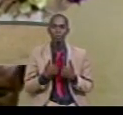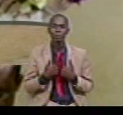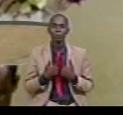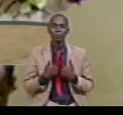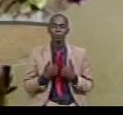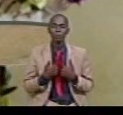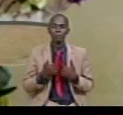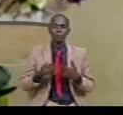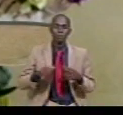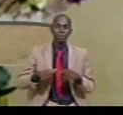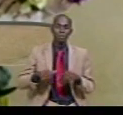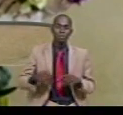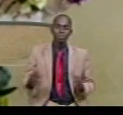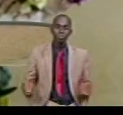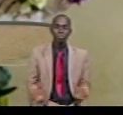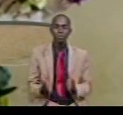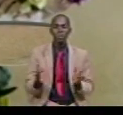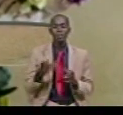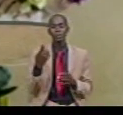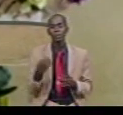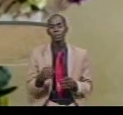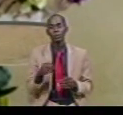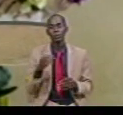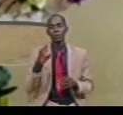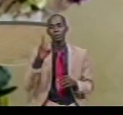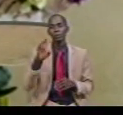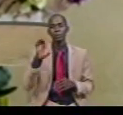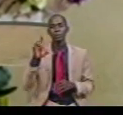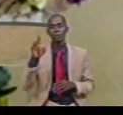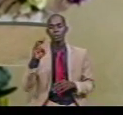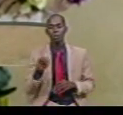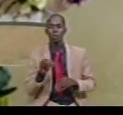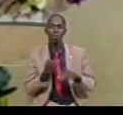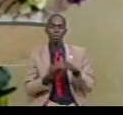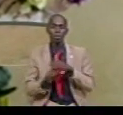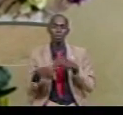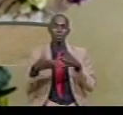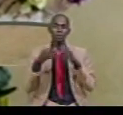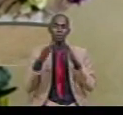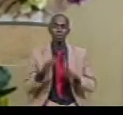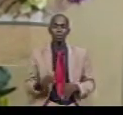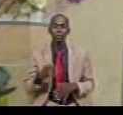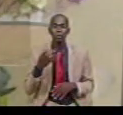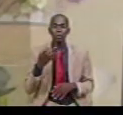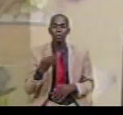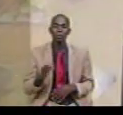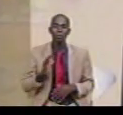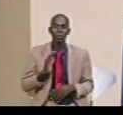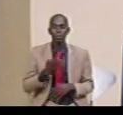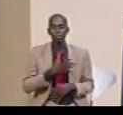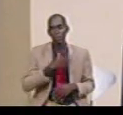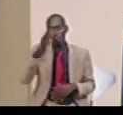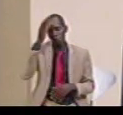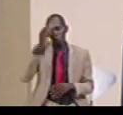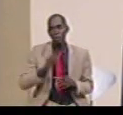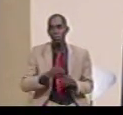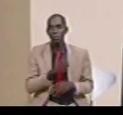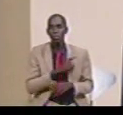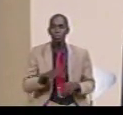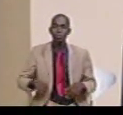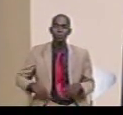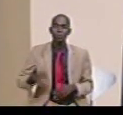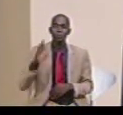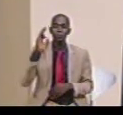D.Life Christian Life Ministry under the leadership of our Father in the Lord,